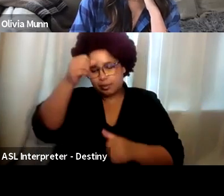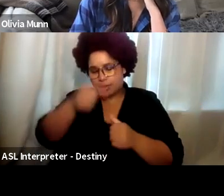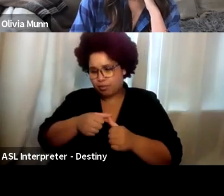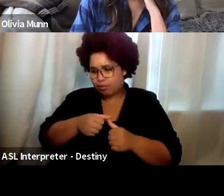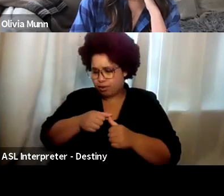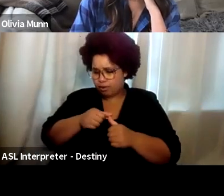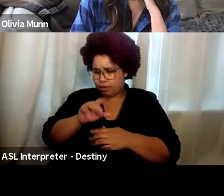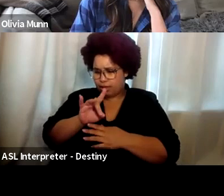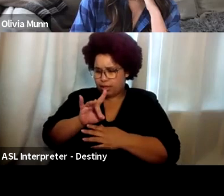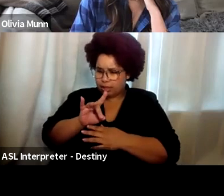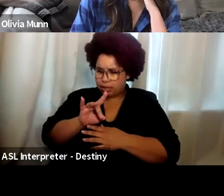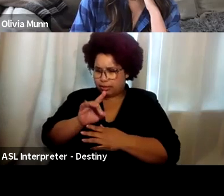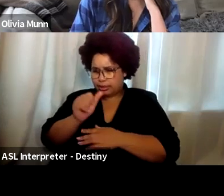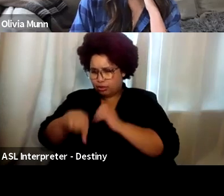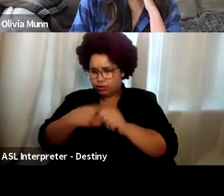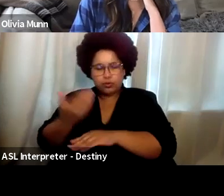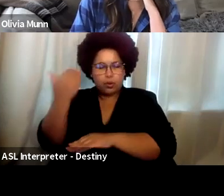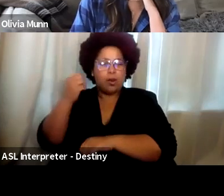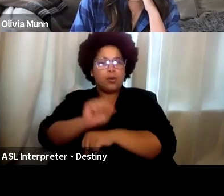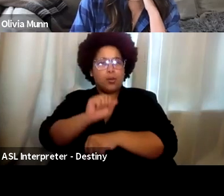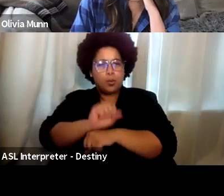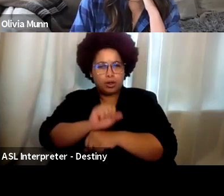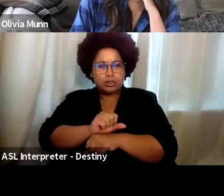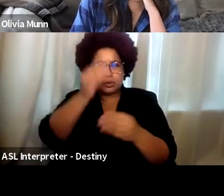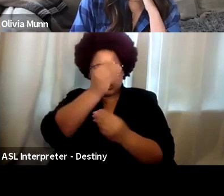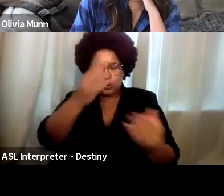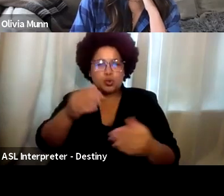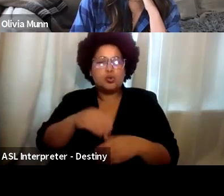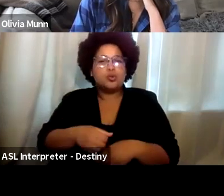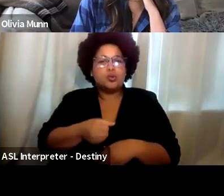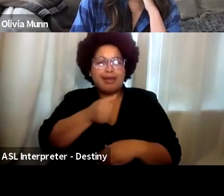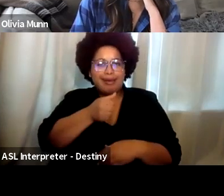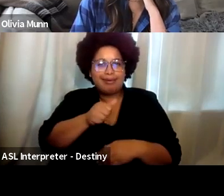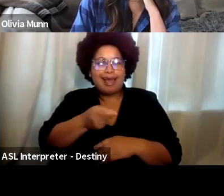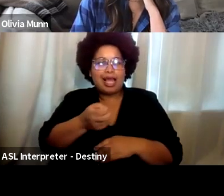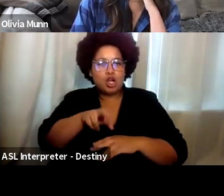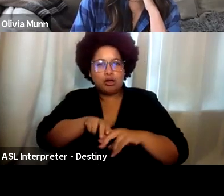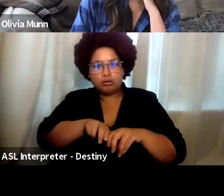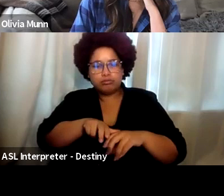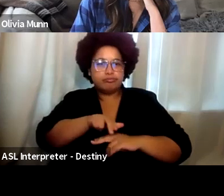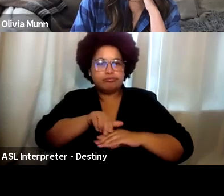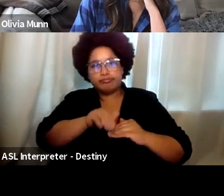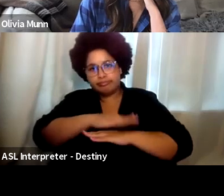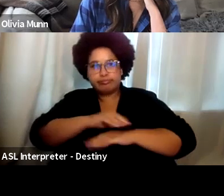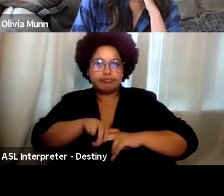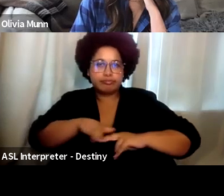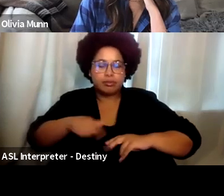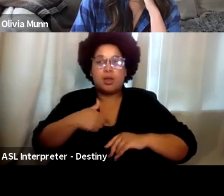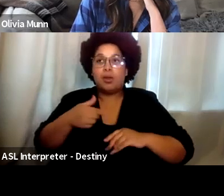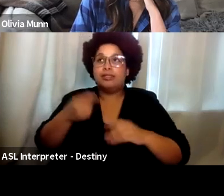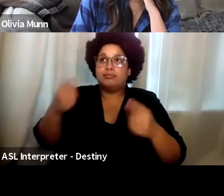least 8, maybe 10 years ago, when I was working as a news anchor and reporter in Charlotte, North Carolina, there was an incident where there was a